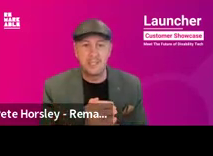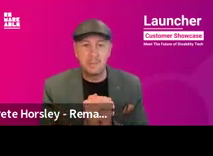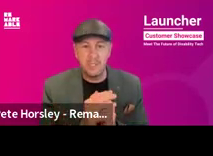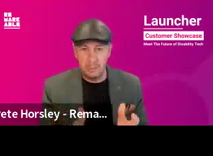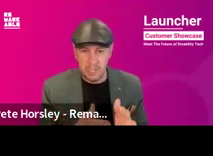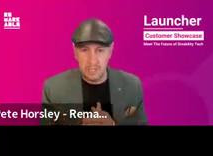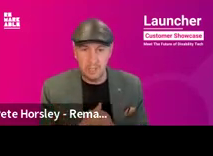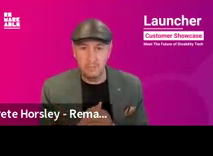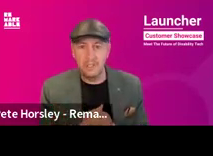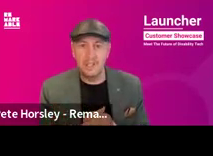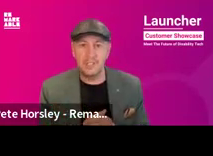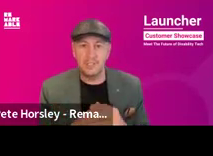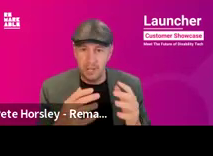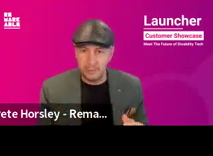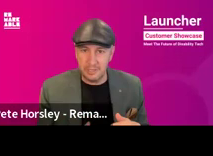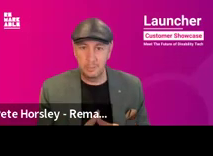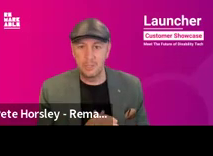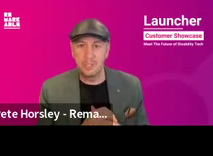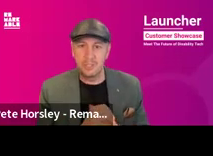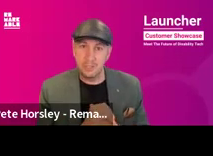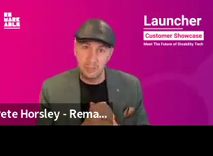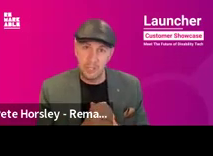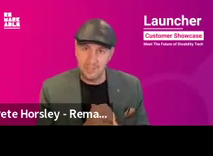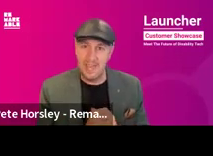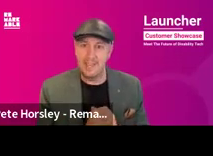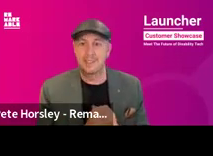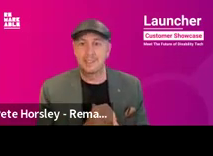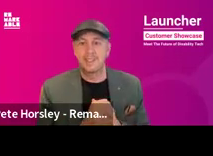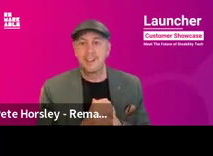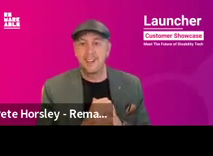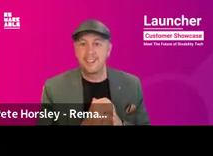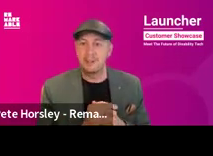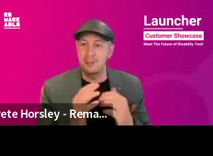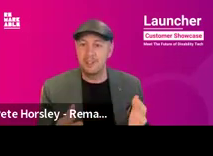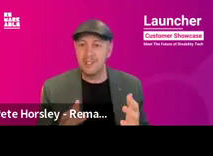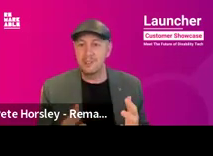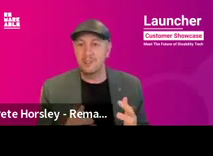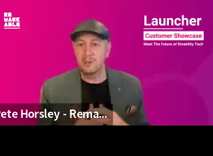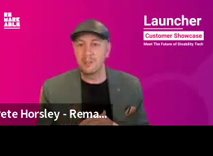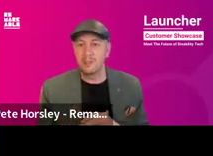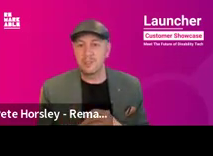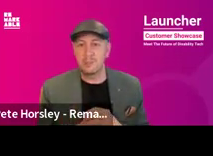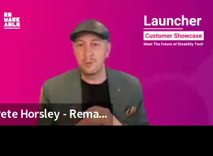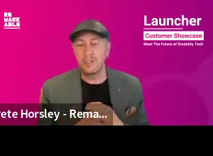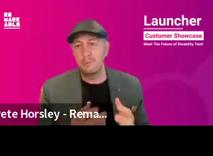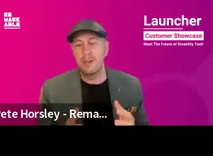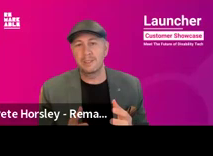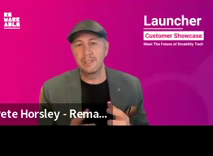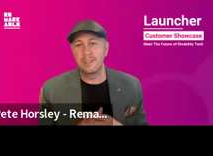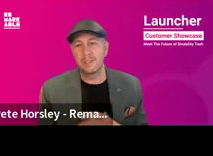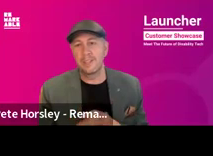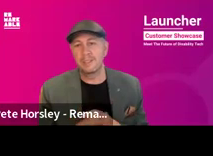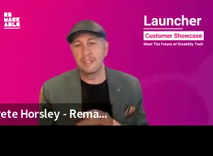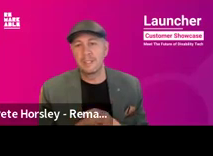And TPG Telecom Foundation jumped at the opportunity to do just that. They're an organization who wants to support